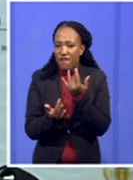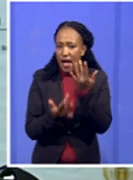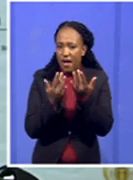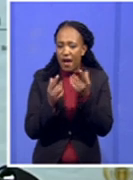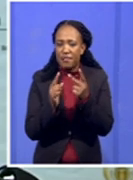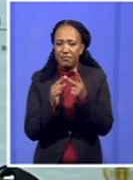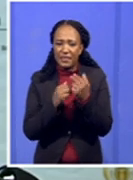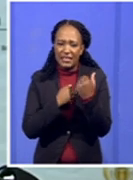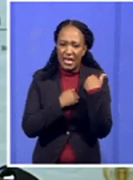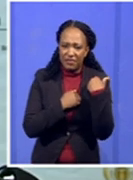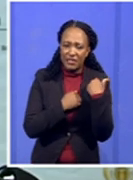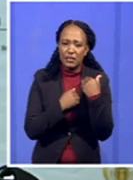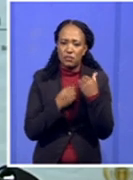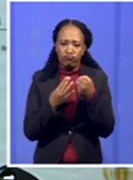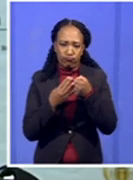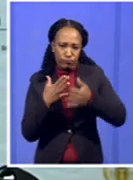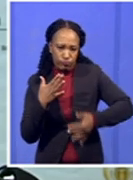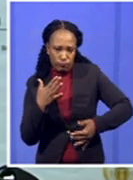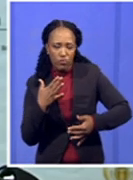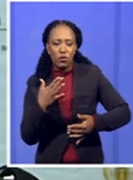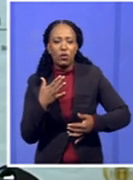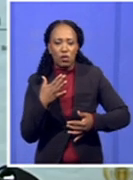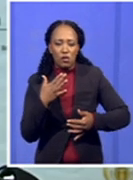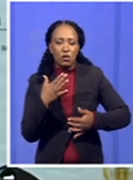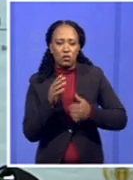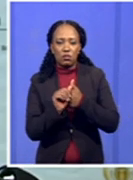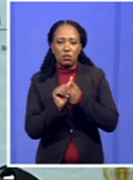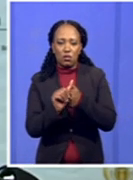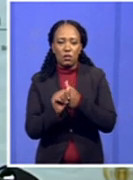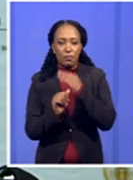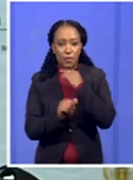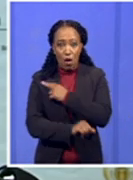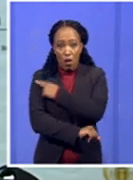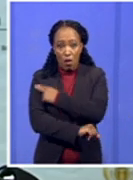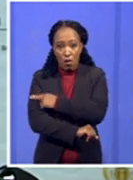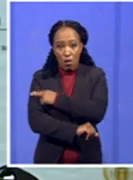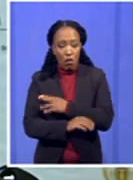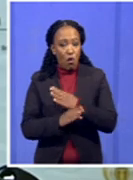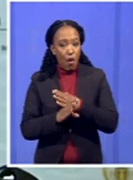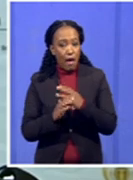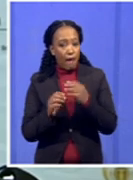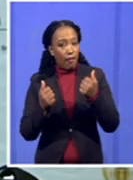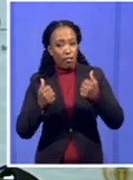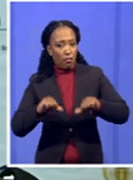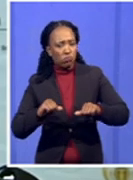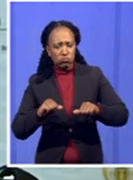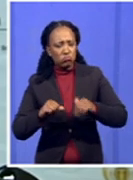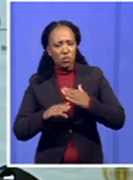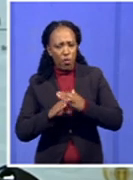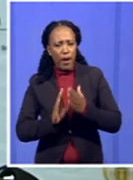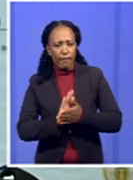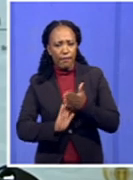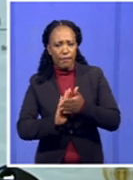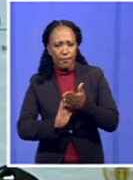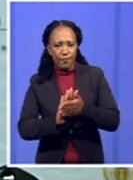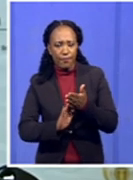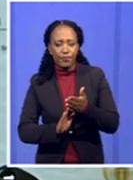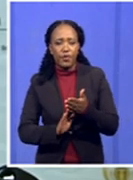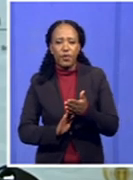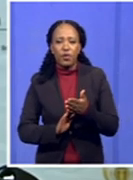occupational safety requirements, it does not mean that this hospital has not been functional. Currently, in the